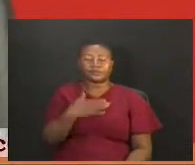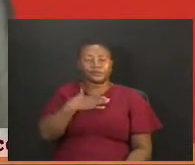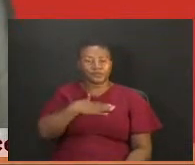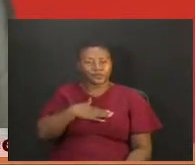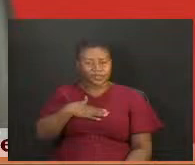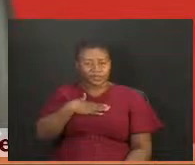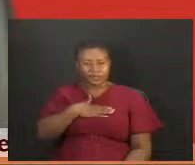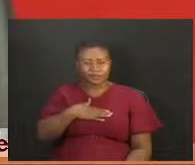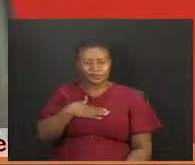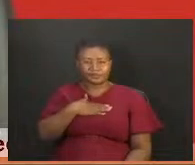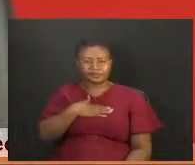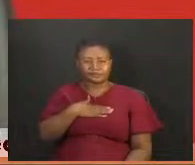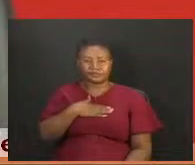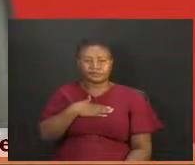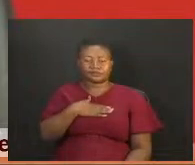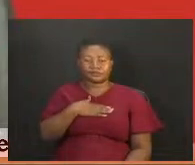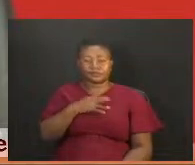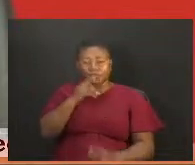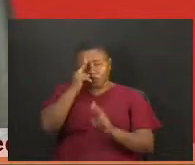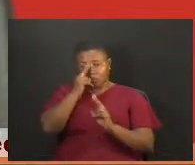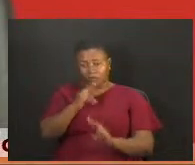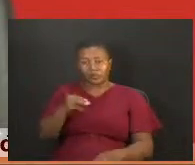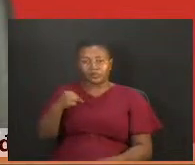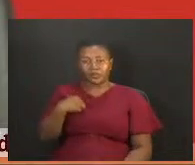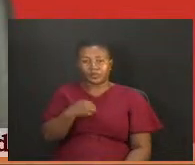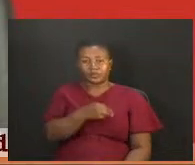please, honorable members.